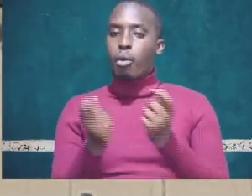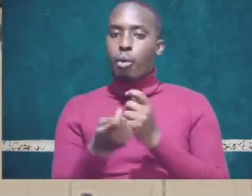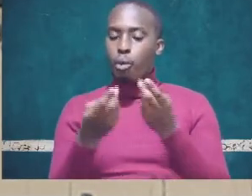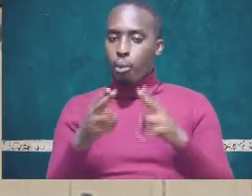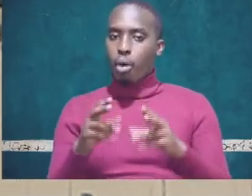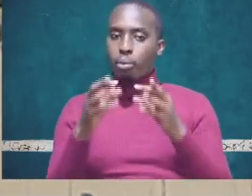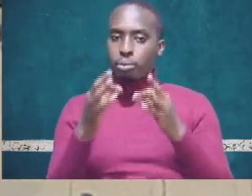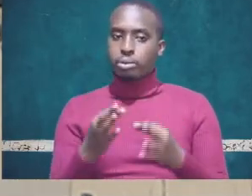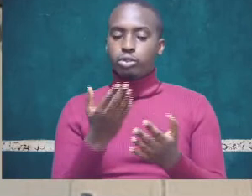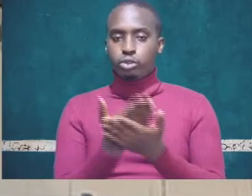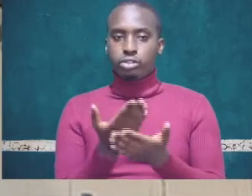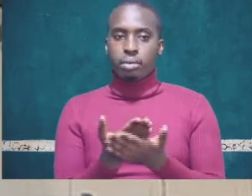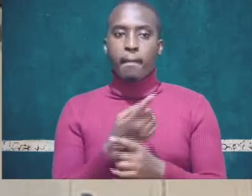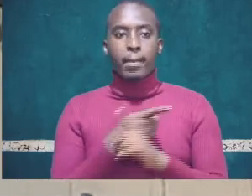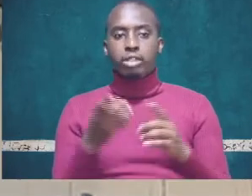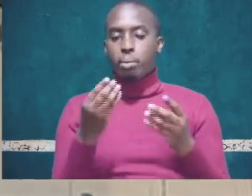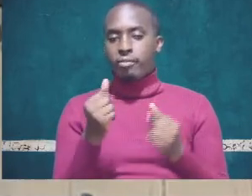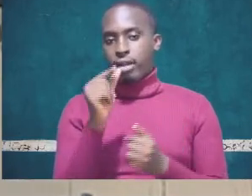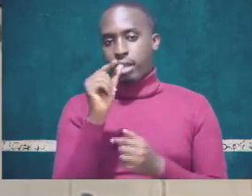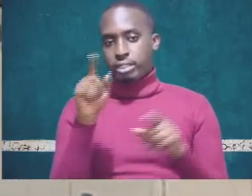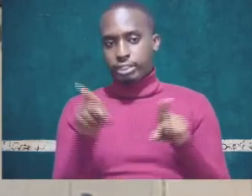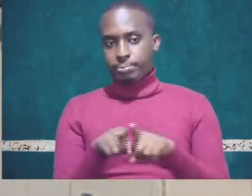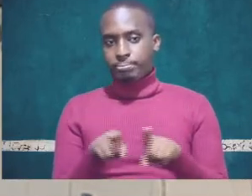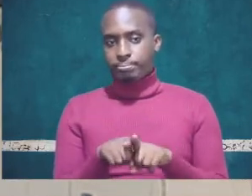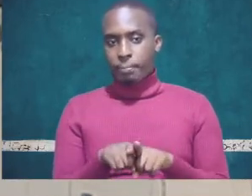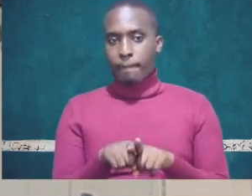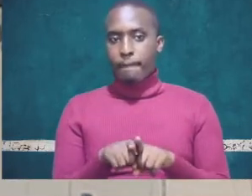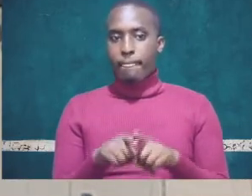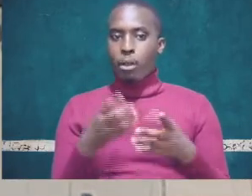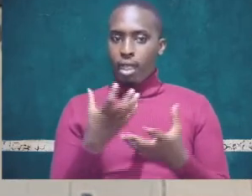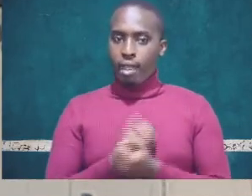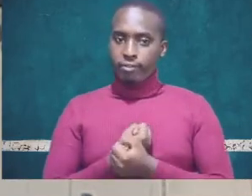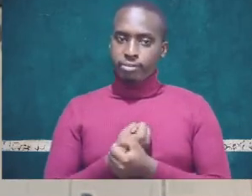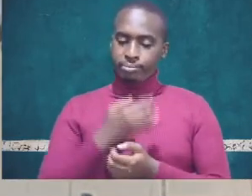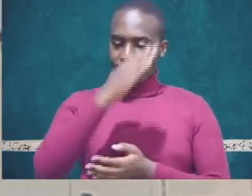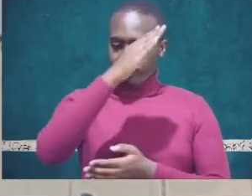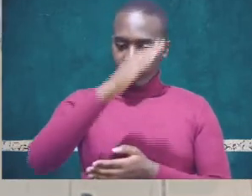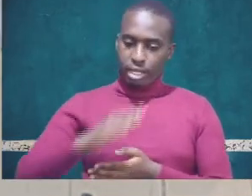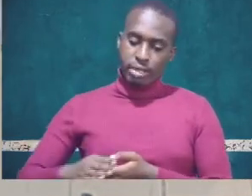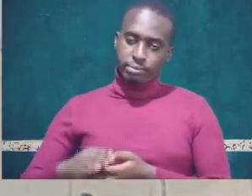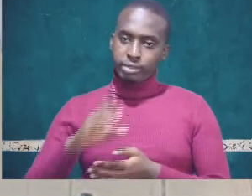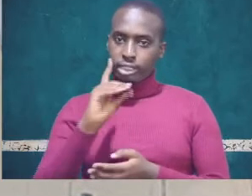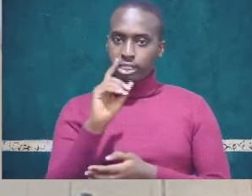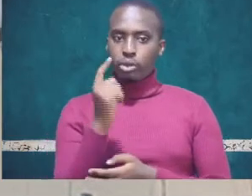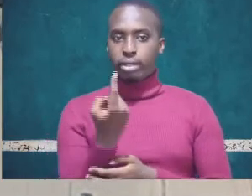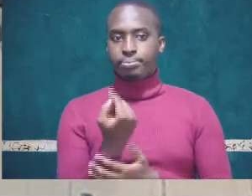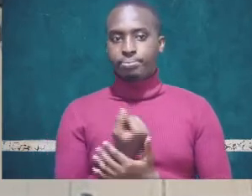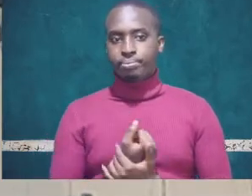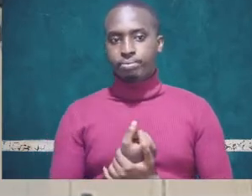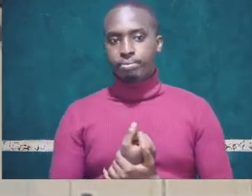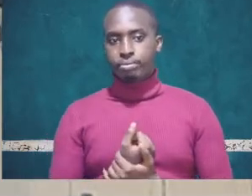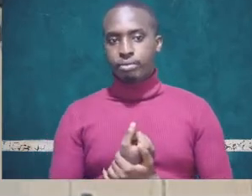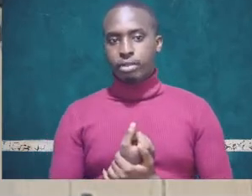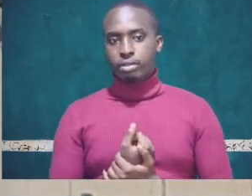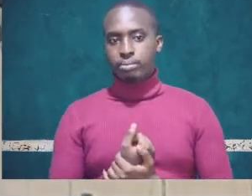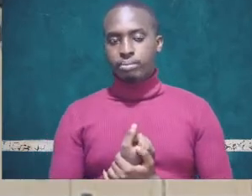quantity demanded, but at a constant price. And at this, assume we have our demand curve